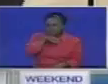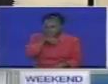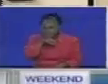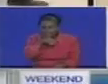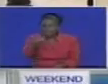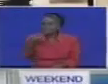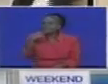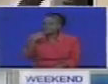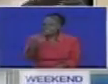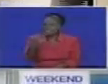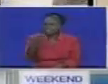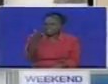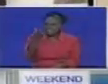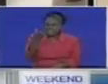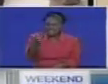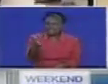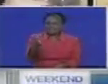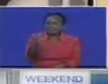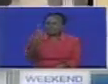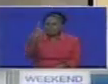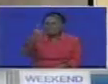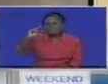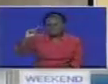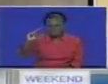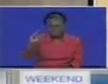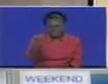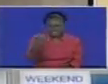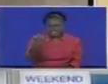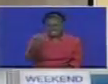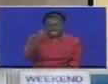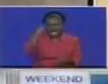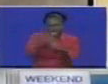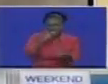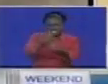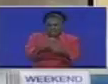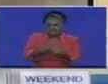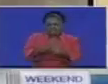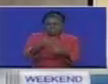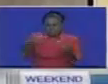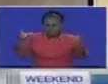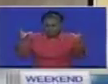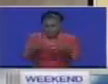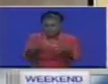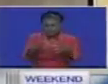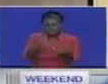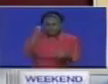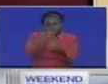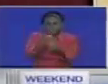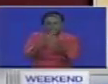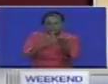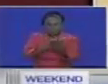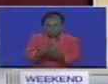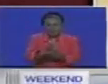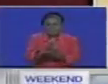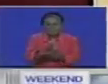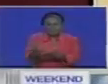did mention that that is going to be one of the first assignments that the party is going to undertake, to ensure that